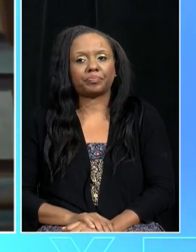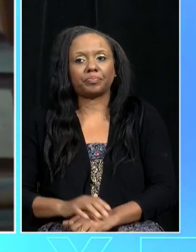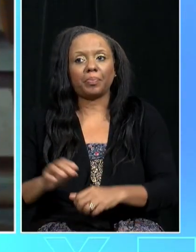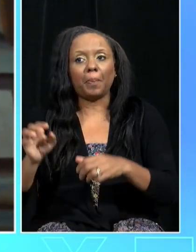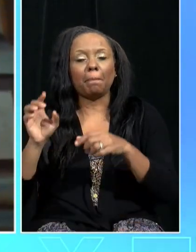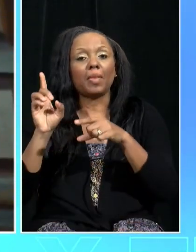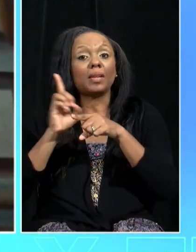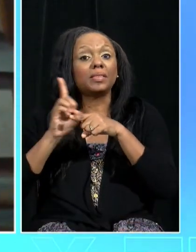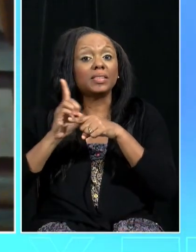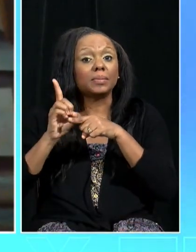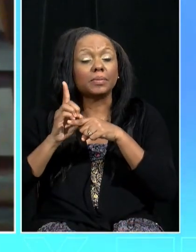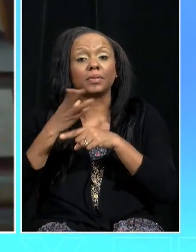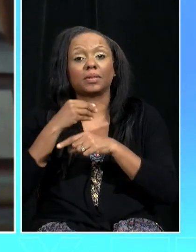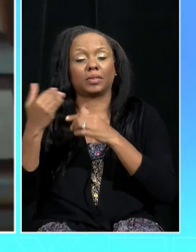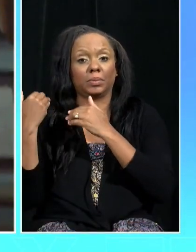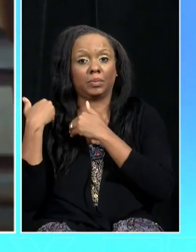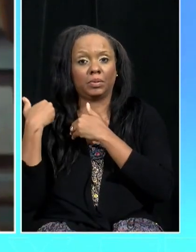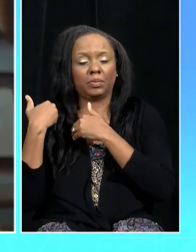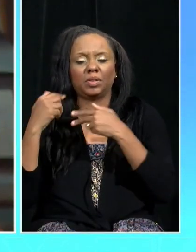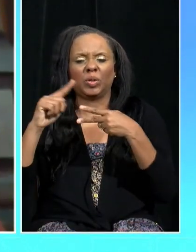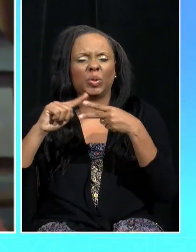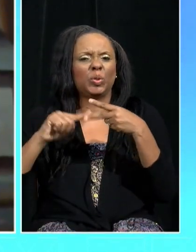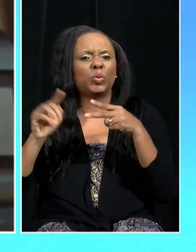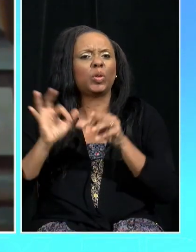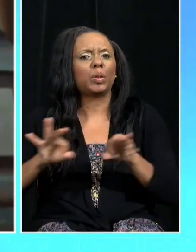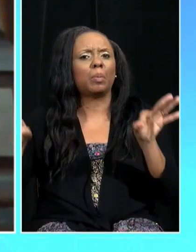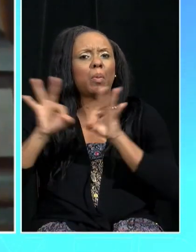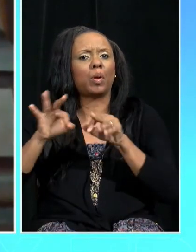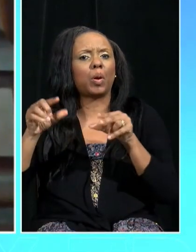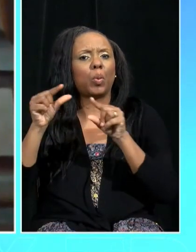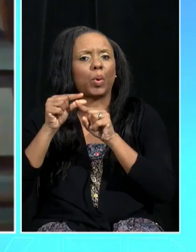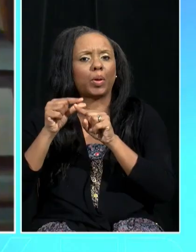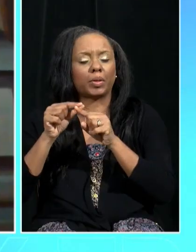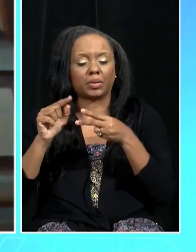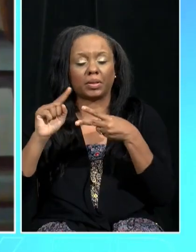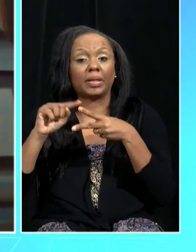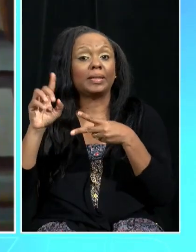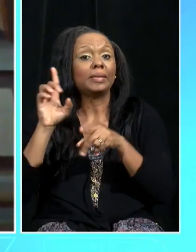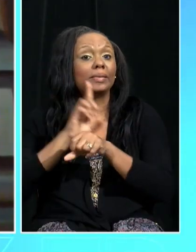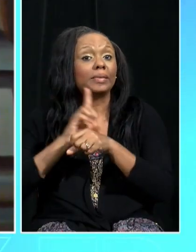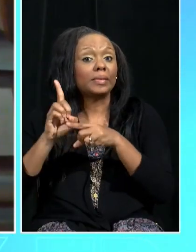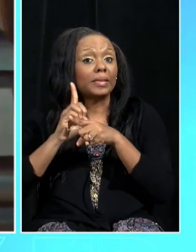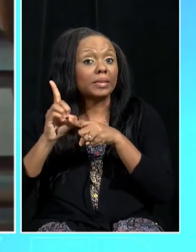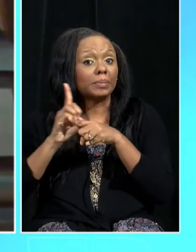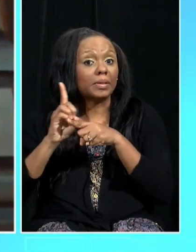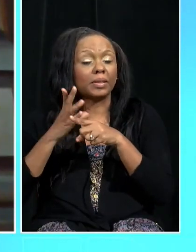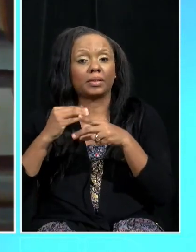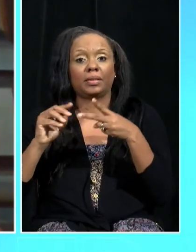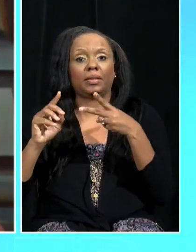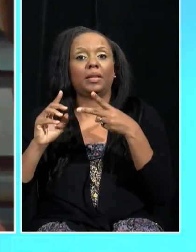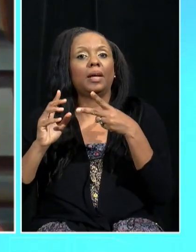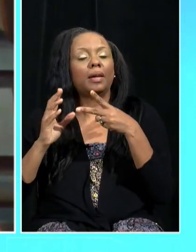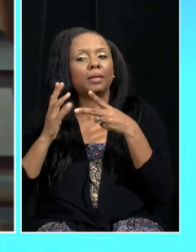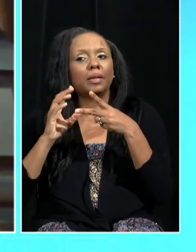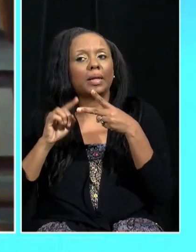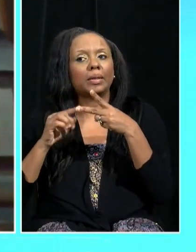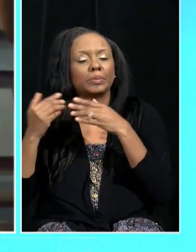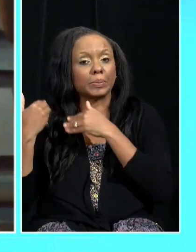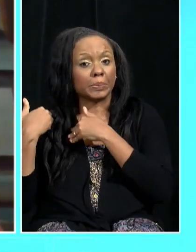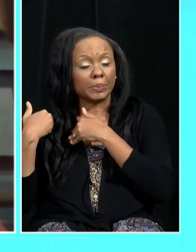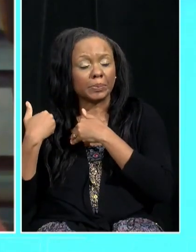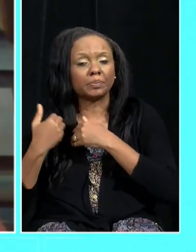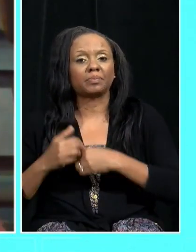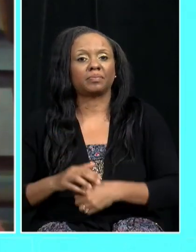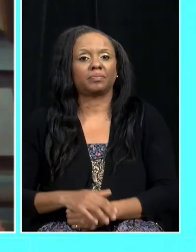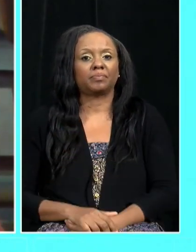be two important words playing out in the governance of this country for this certainly for the next 5 years. I am